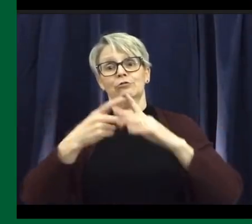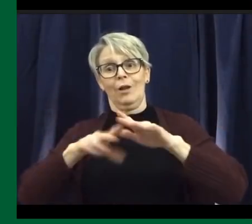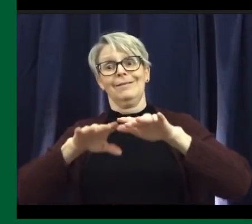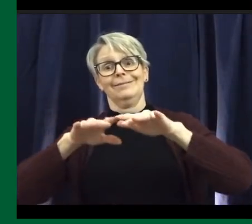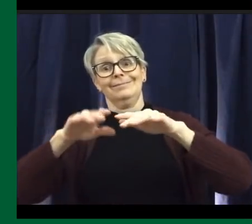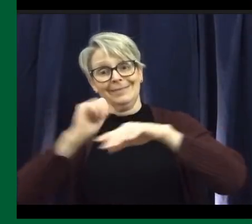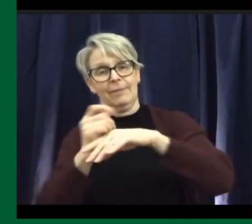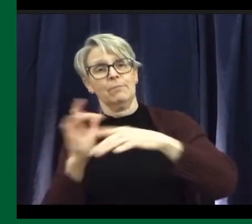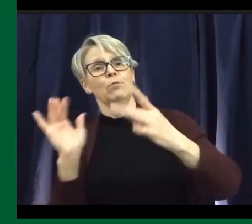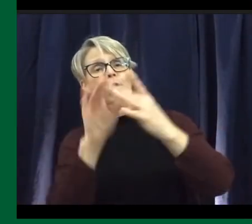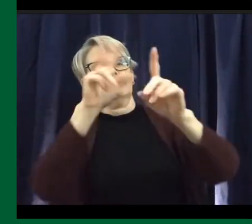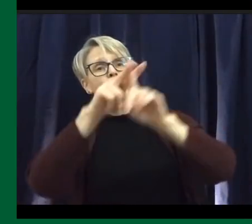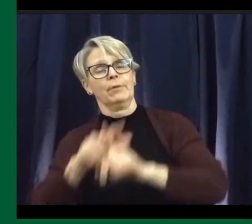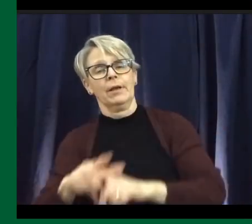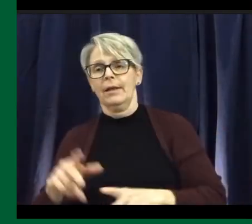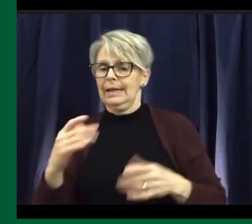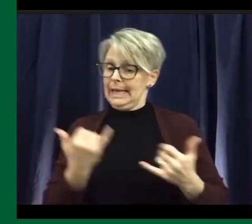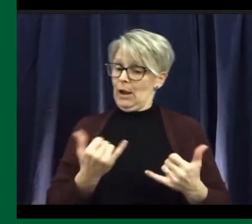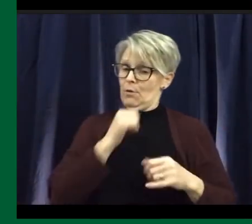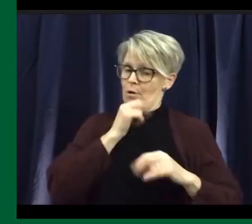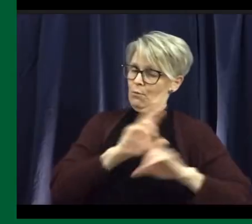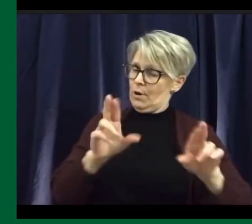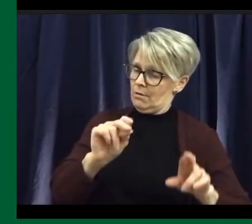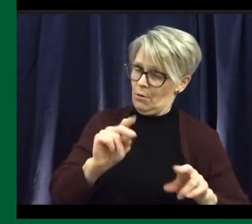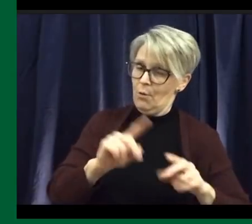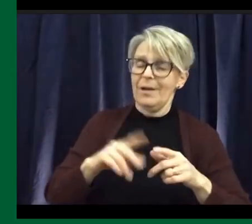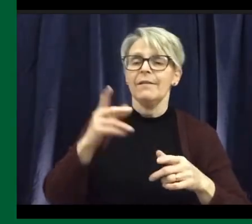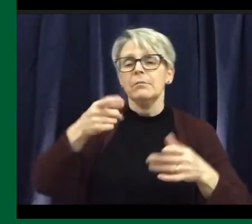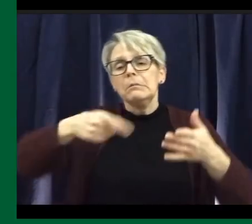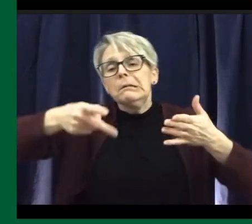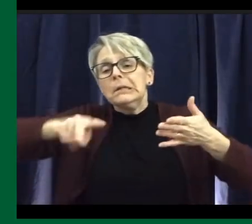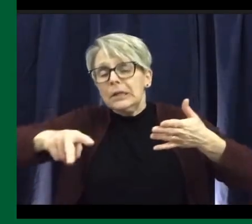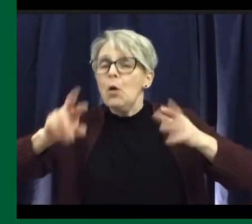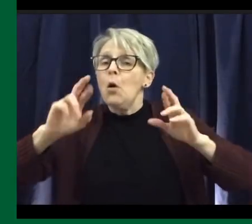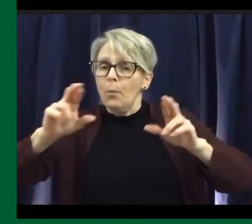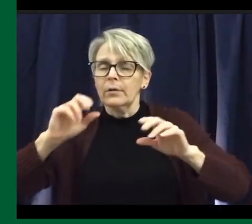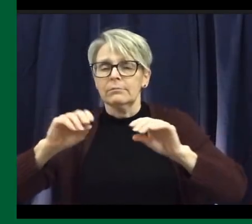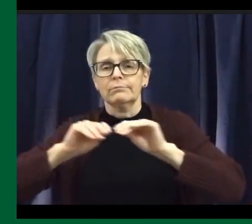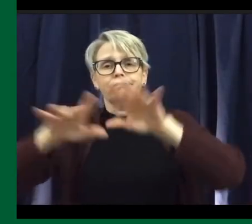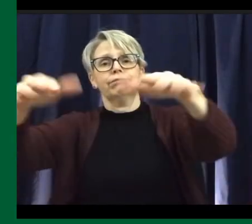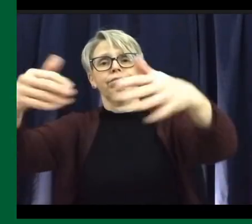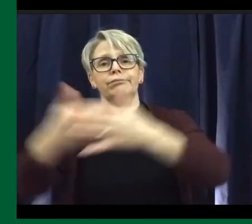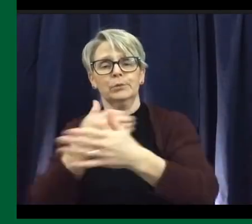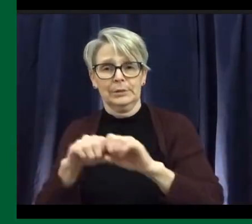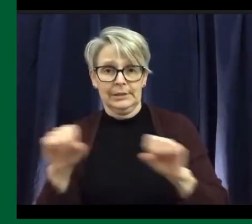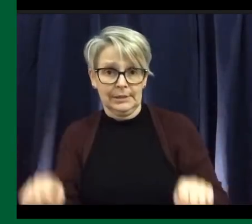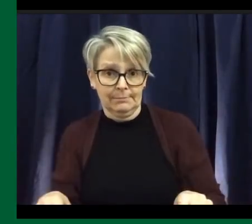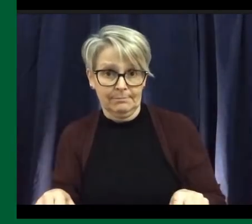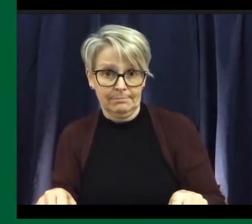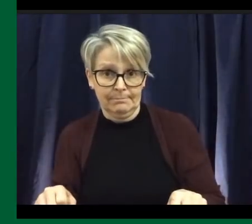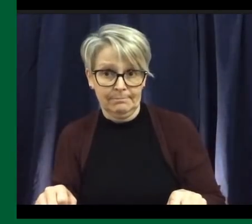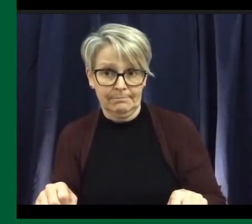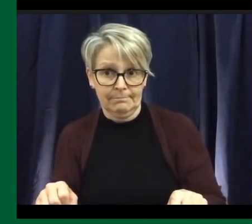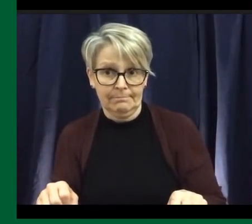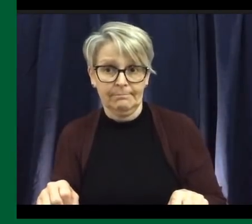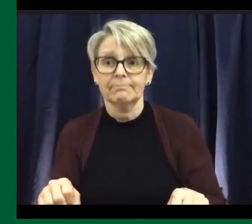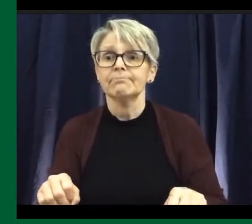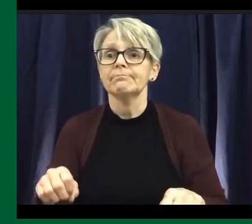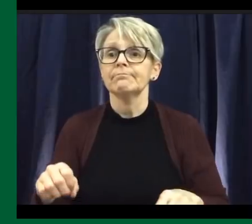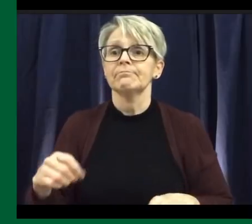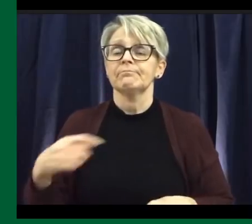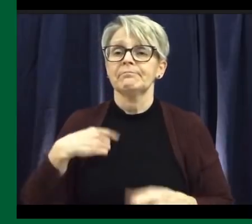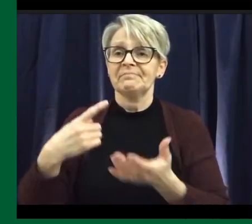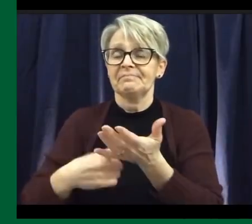call center to allow the public to start booking into that system. We will be opening up access by